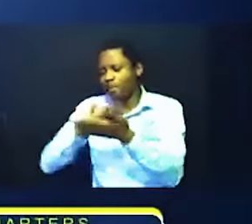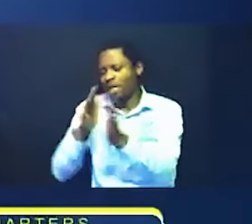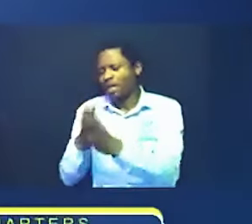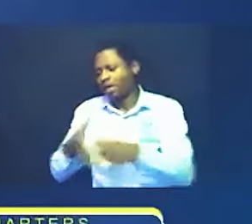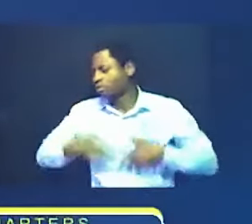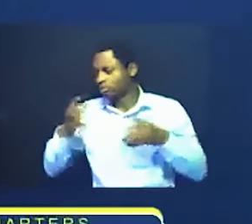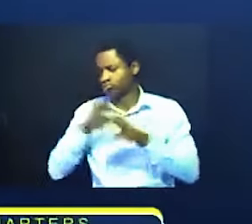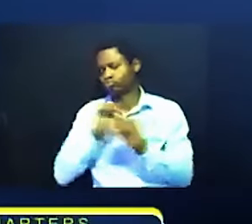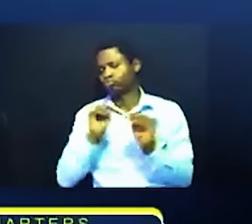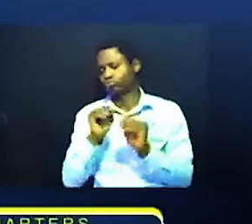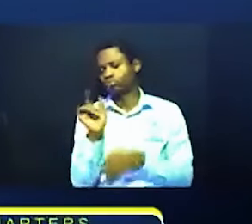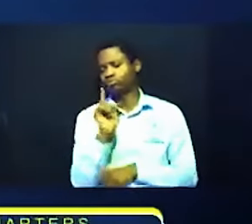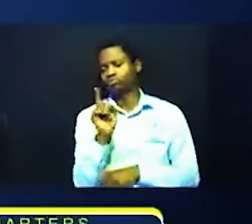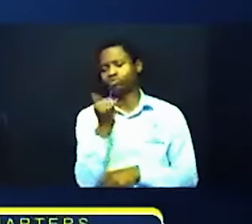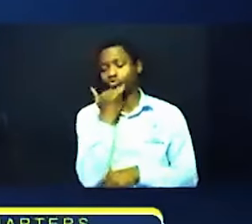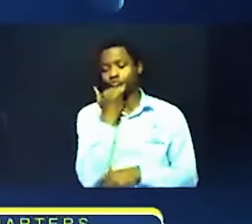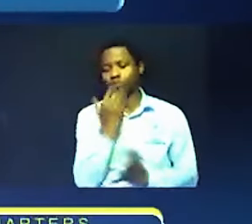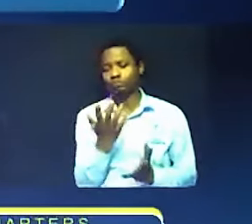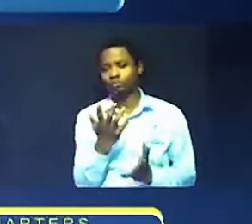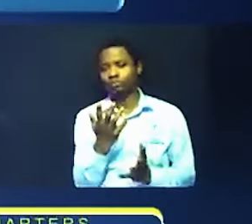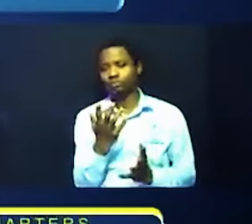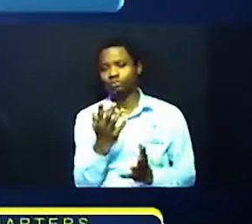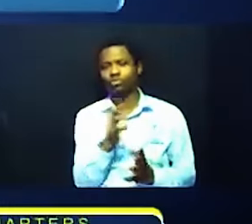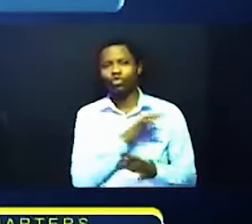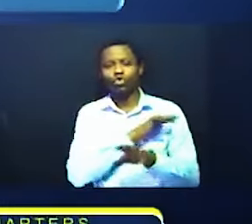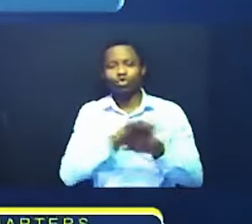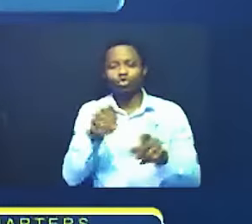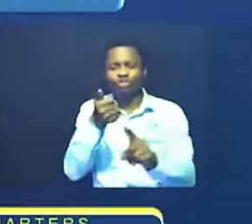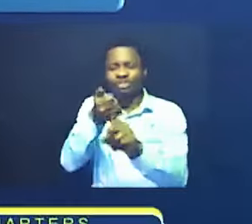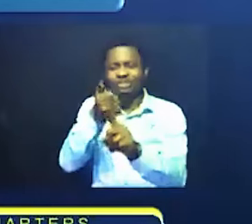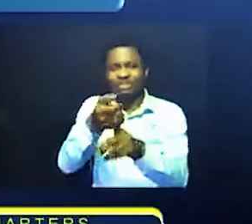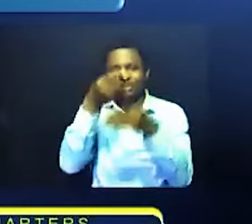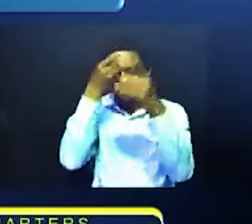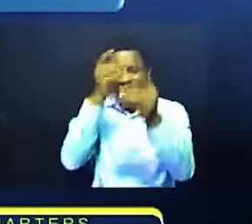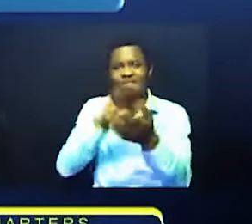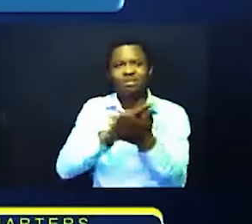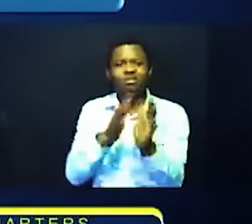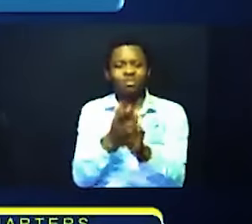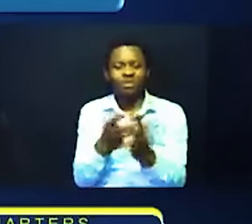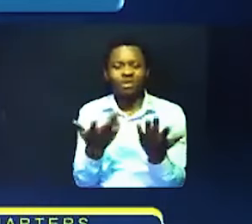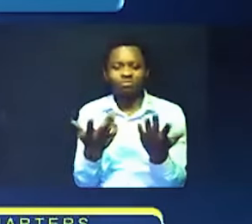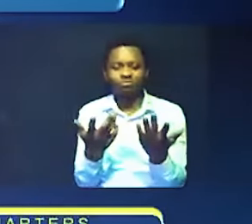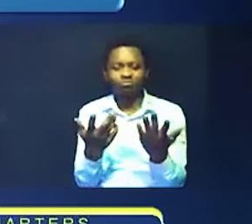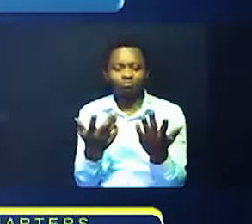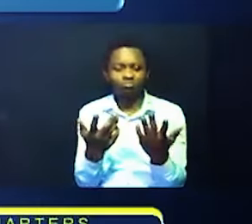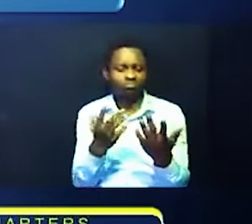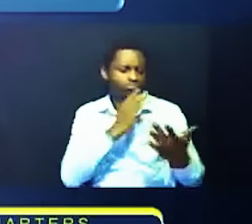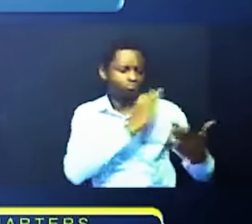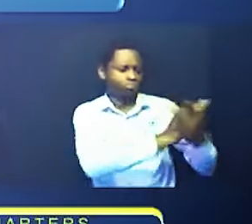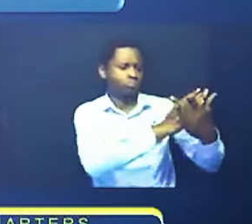someone do not intentionally be a hindrance to someone's progress